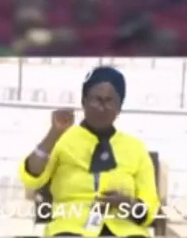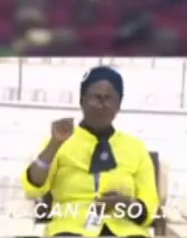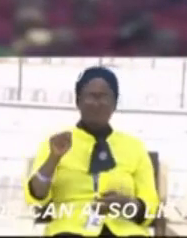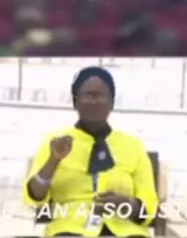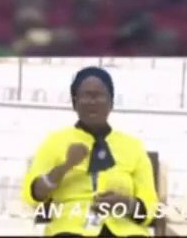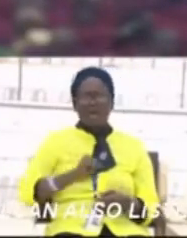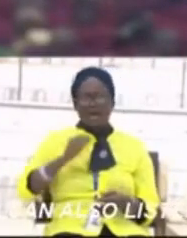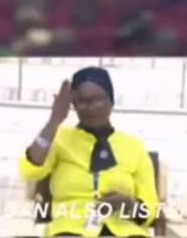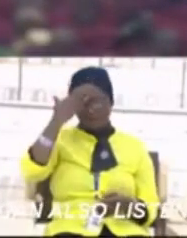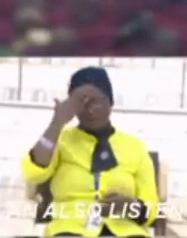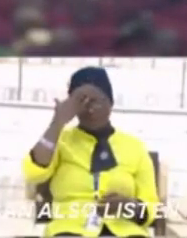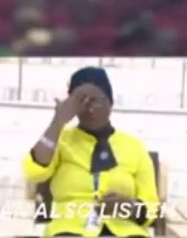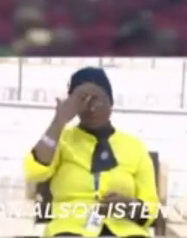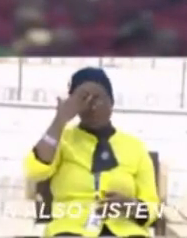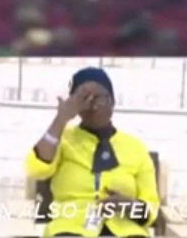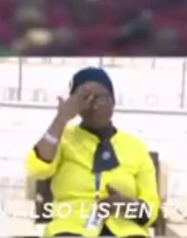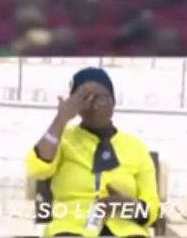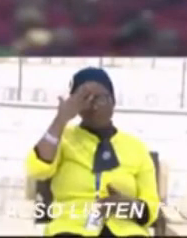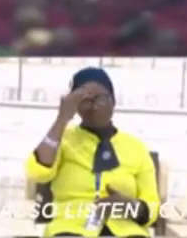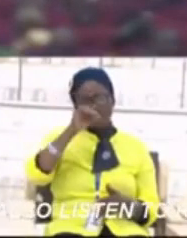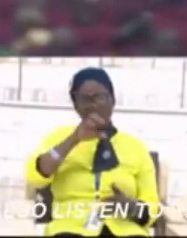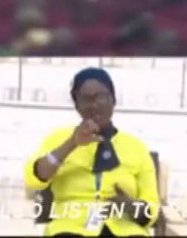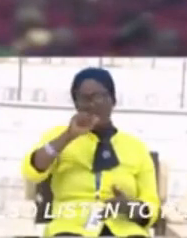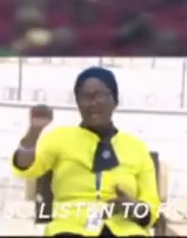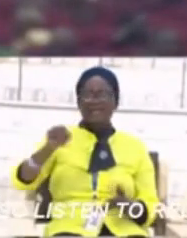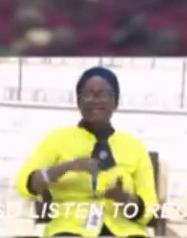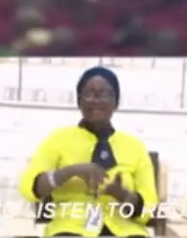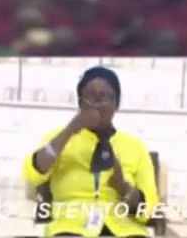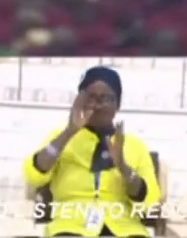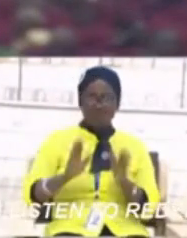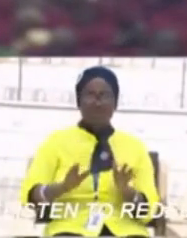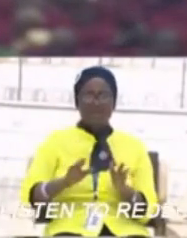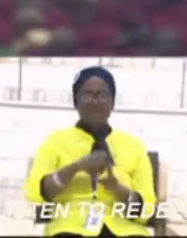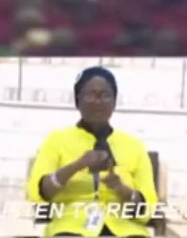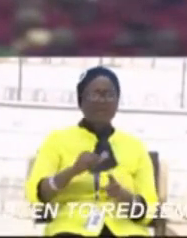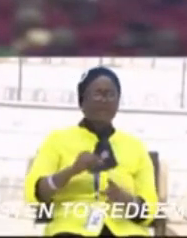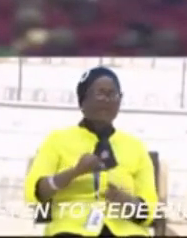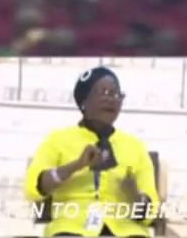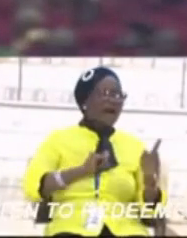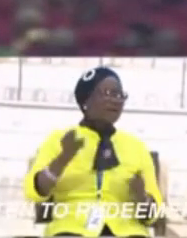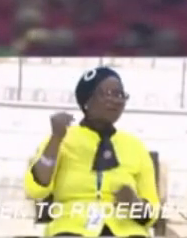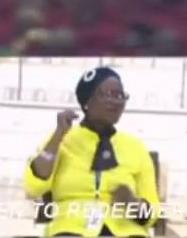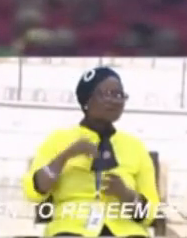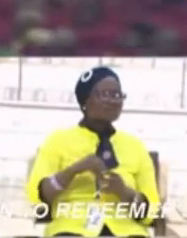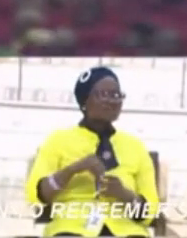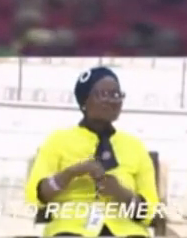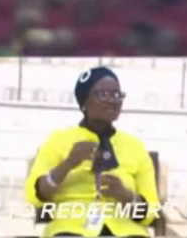I know a student when I was at the University of Lagos as a lecturer.